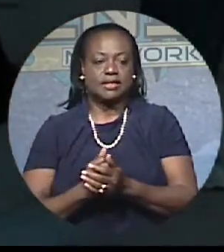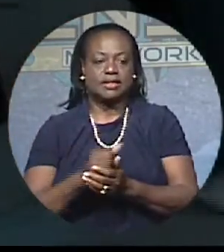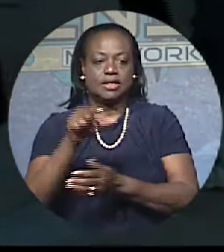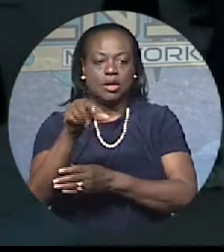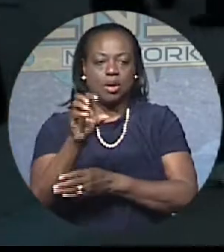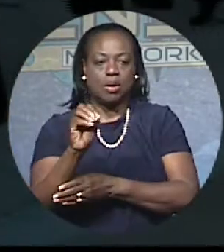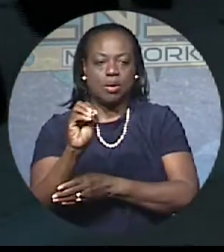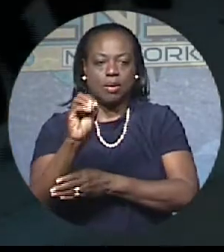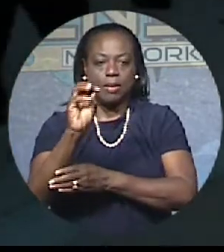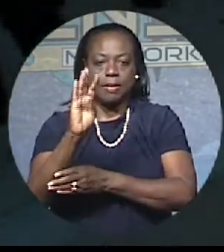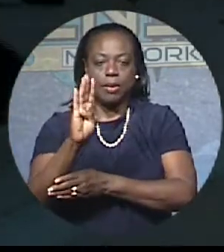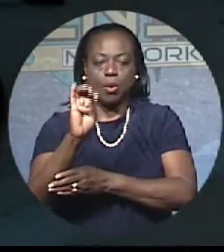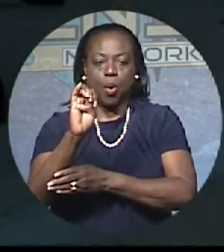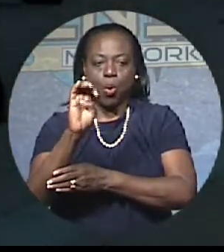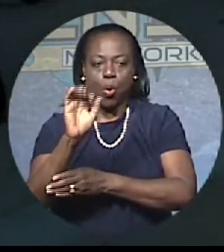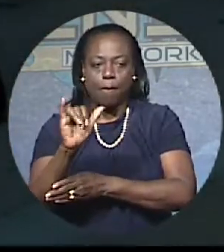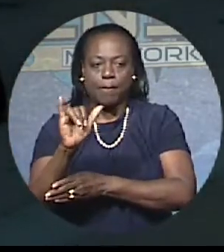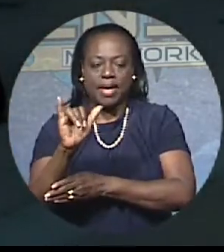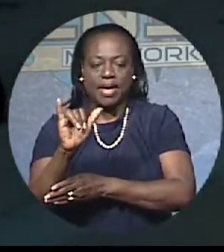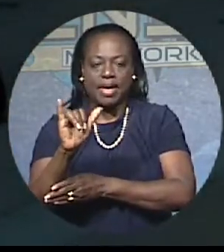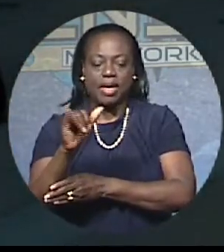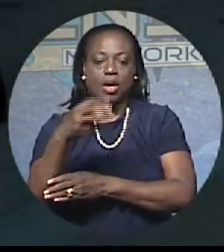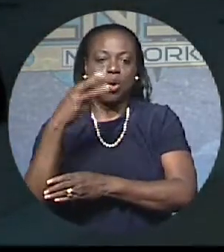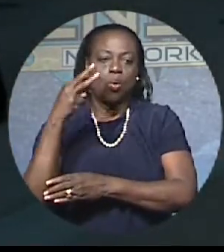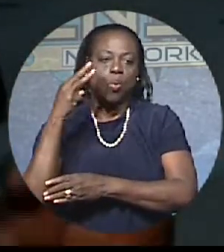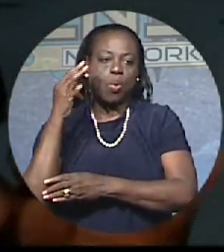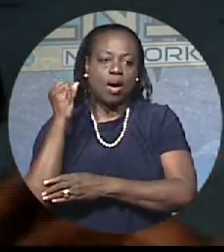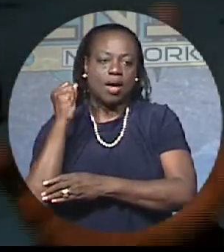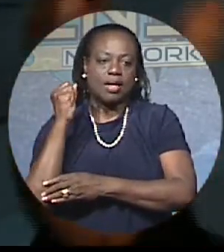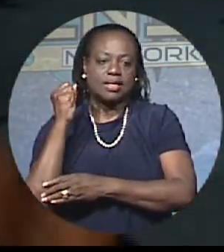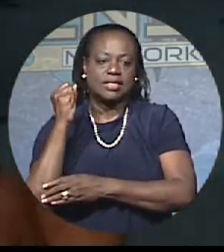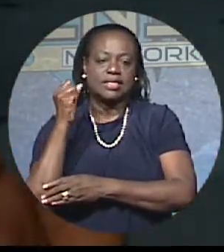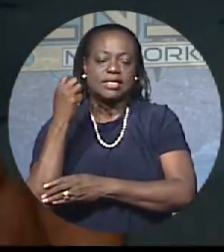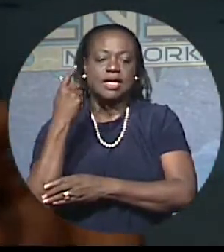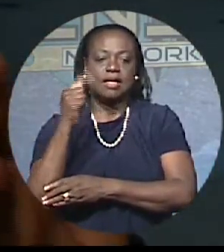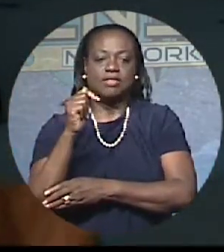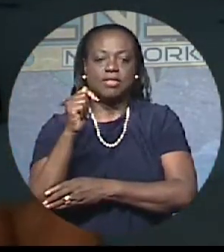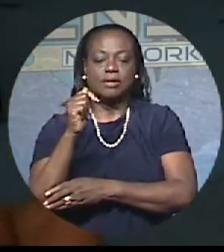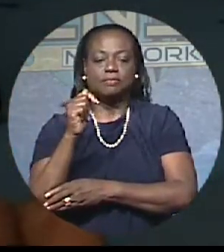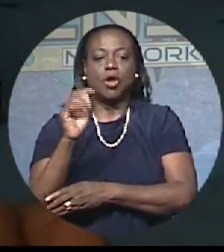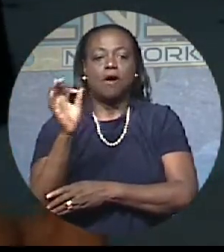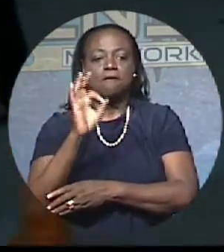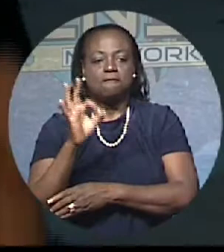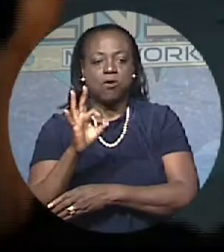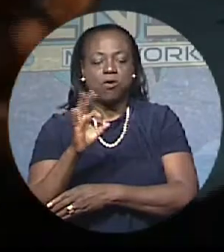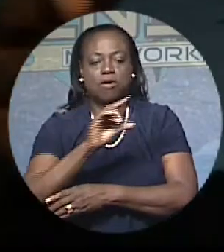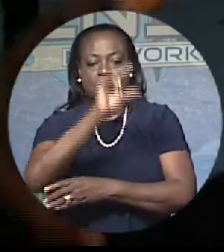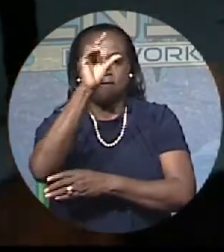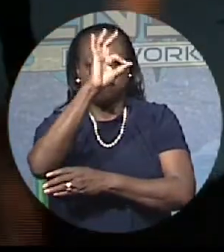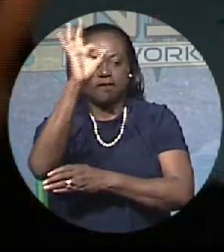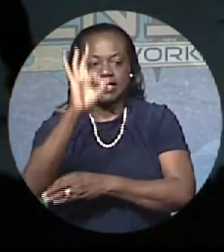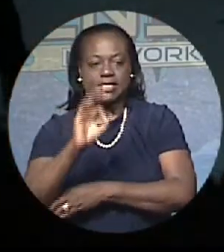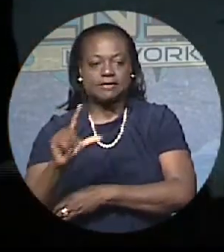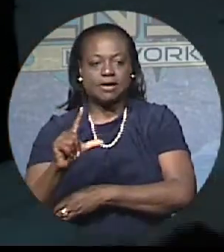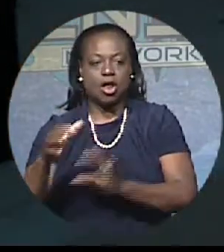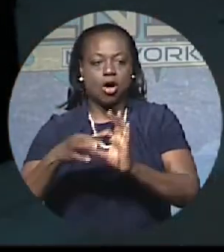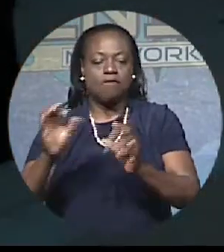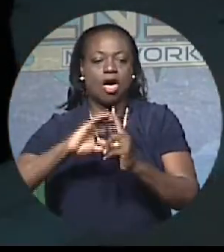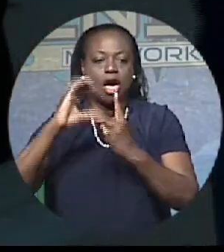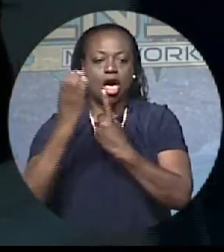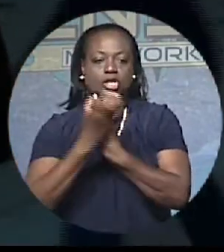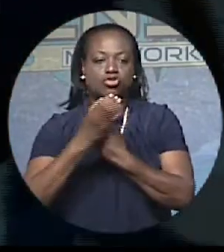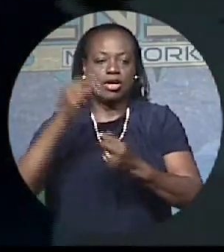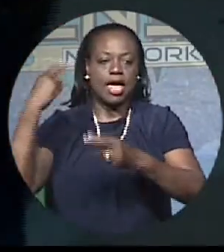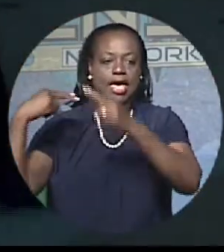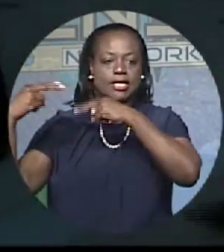Goombay, because Goombay was always intended to be a folklore festival of the cultural history of the